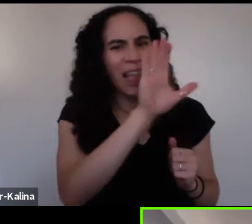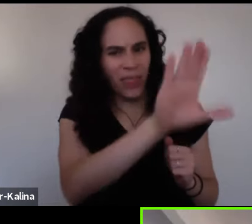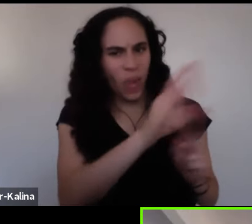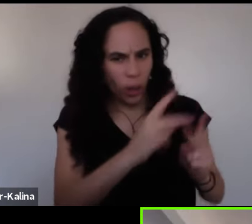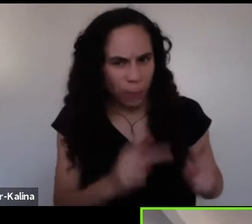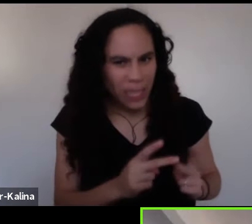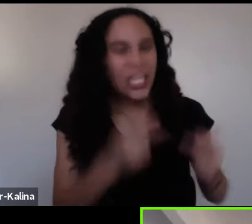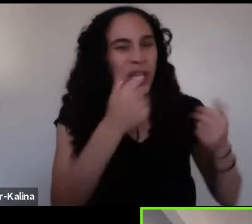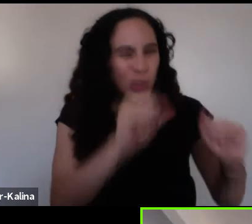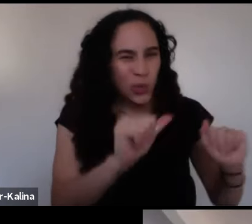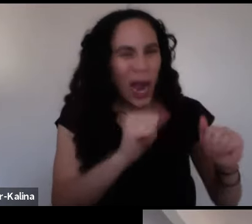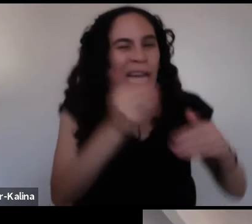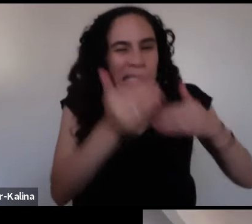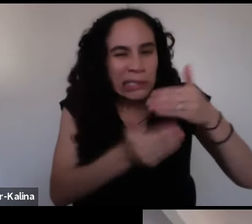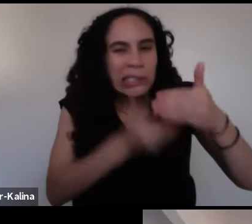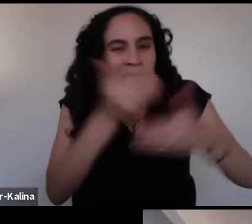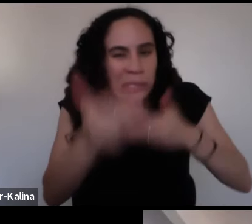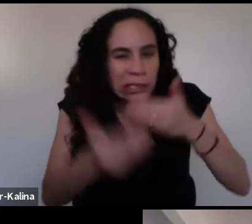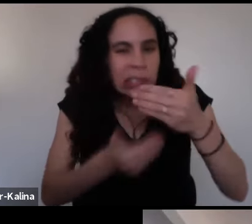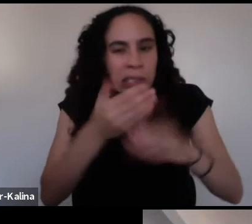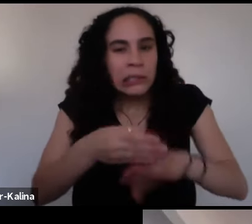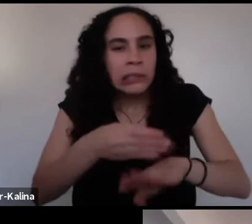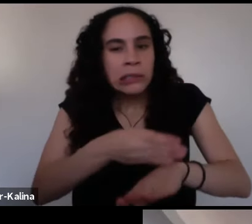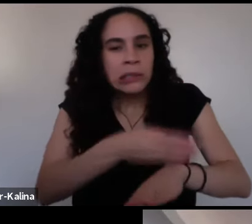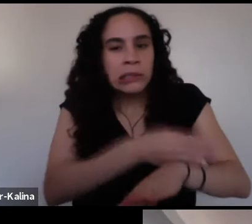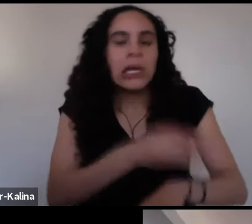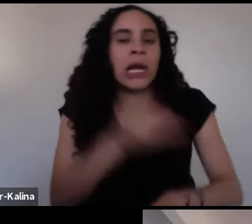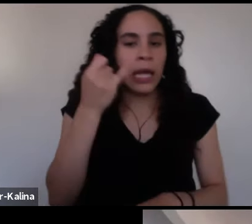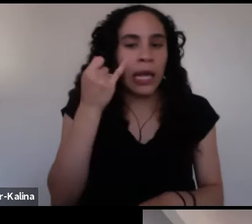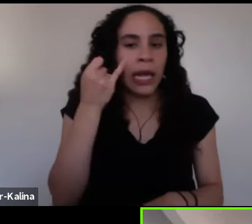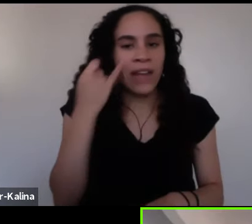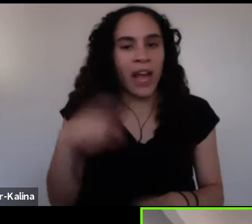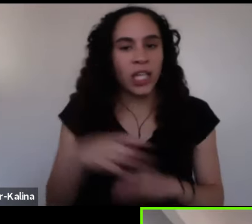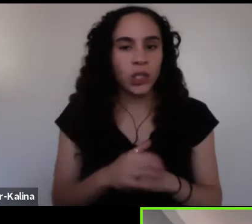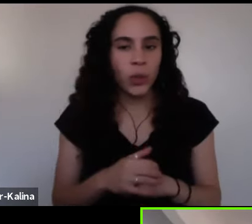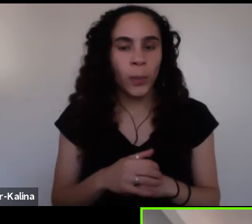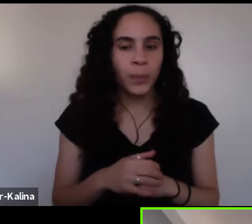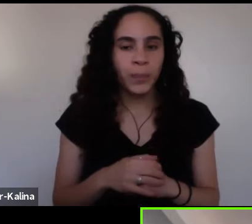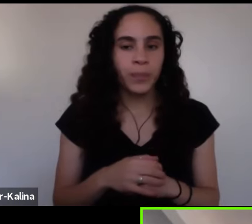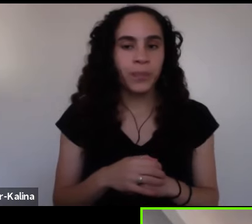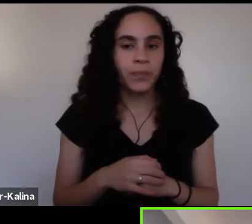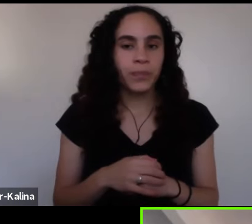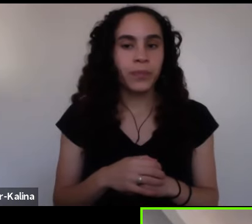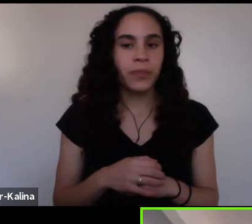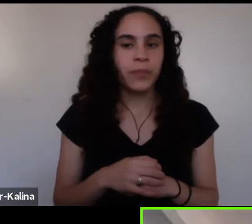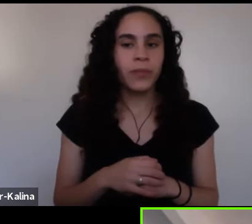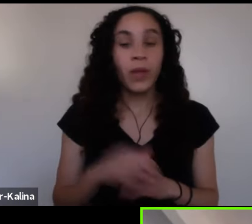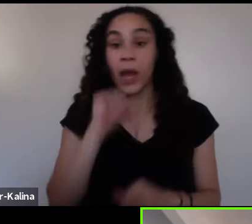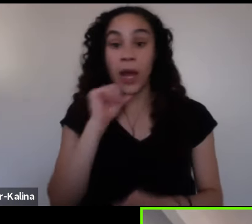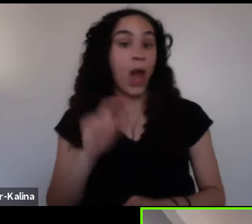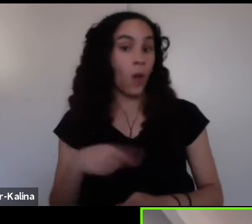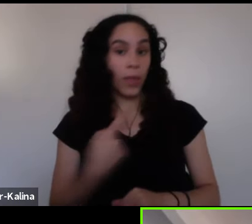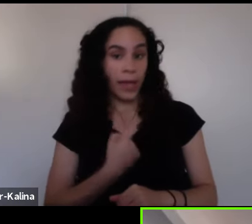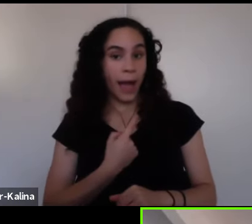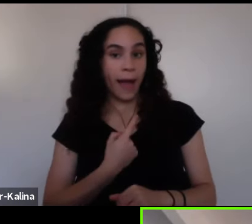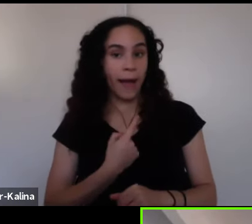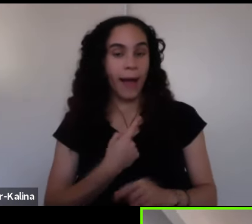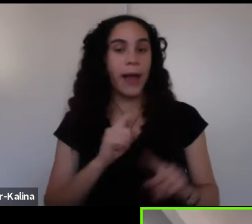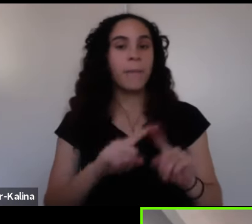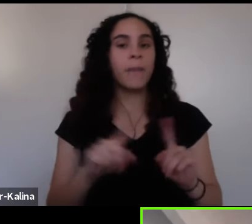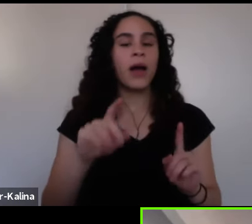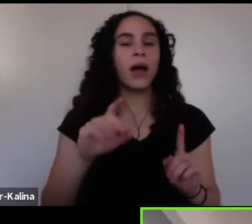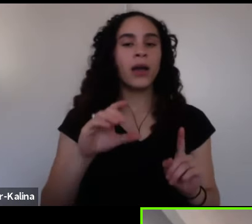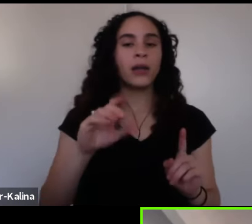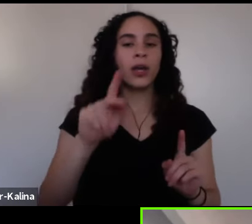if I need to. So I think that's really cool. We also are, not only I do that, but Crystal